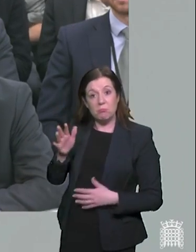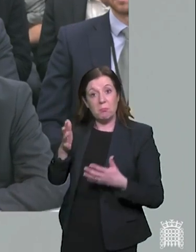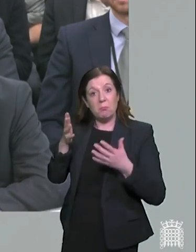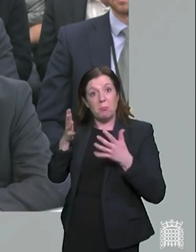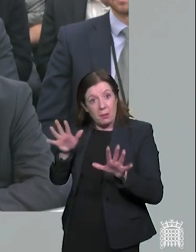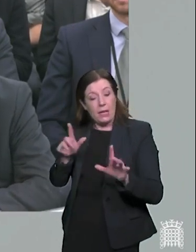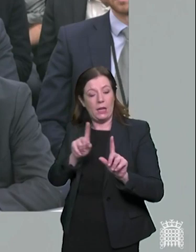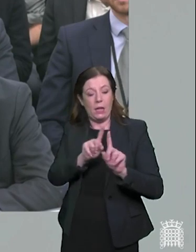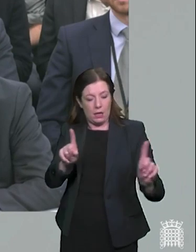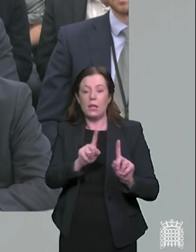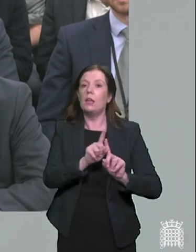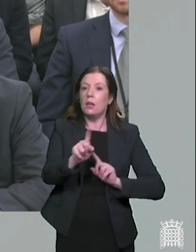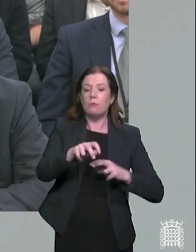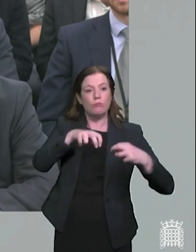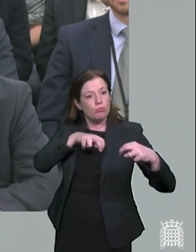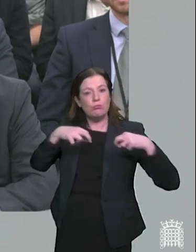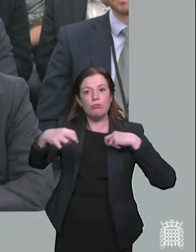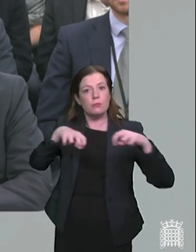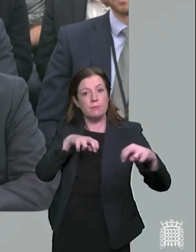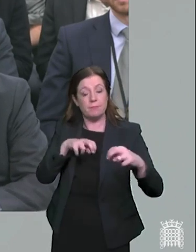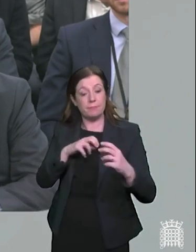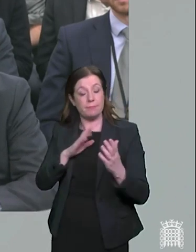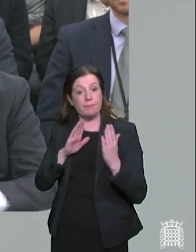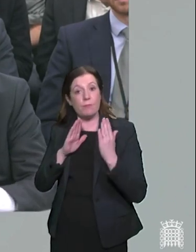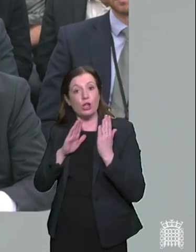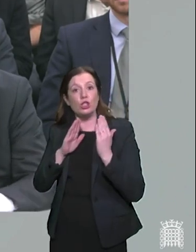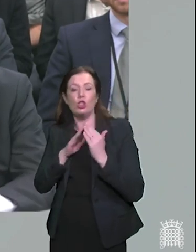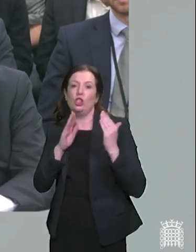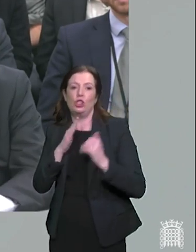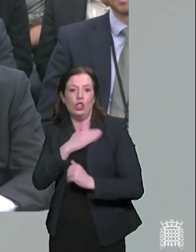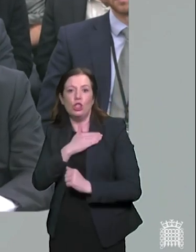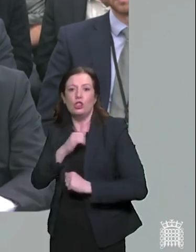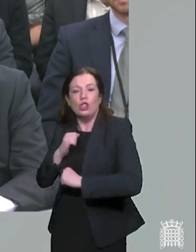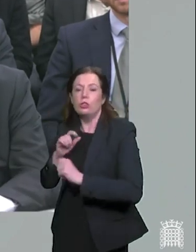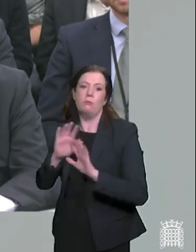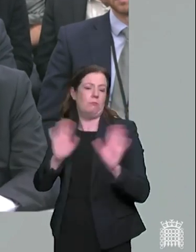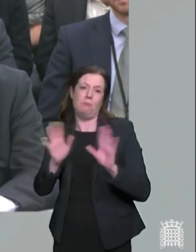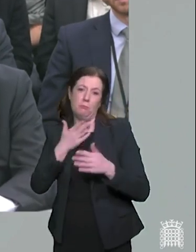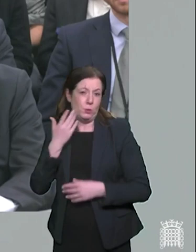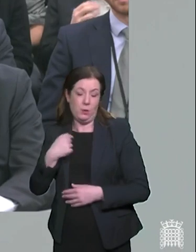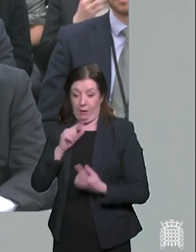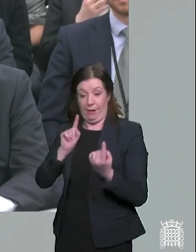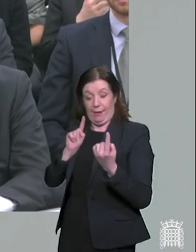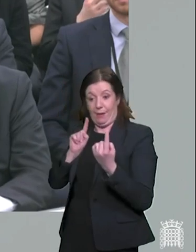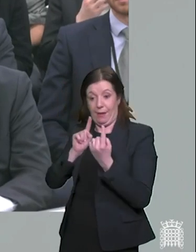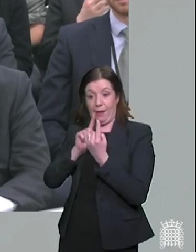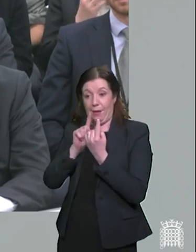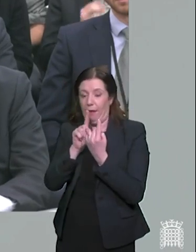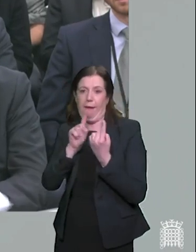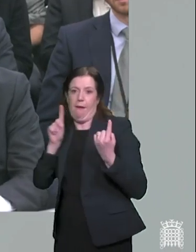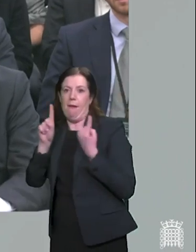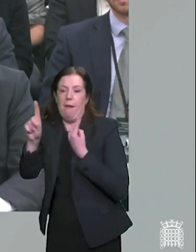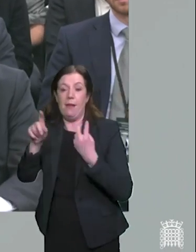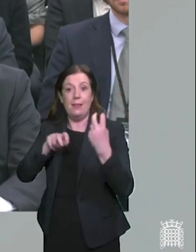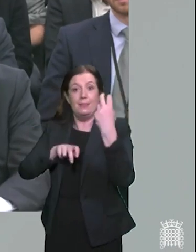have social distancing. We avoided physical contact. We gave way to each other in the corridors and on the stairs.